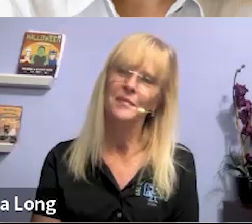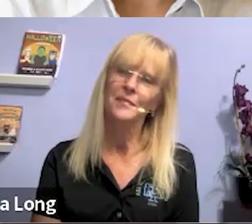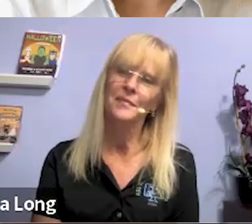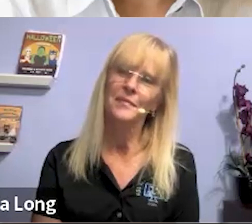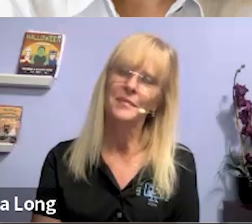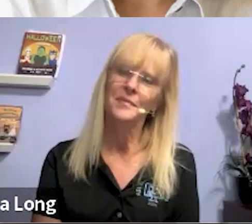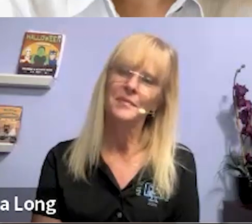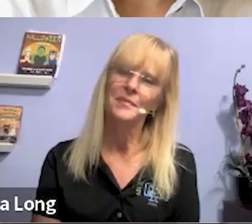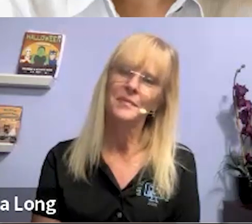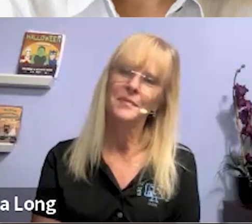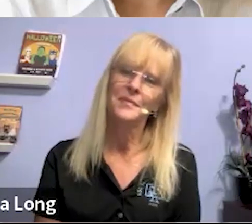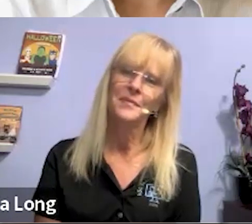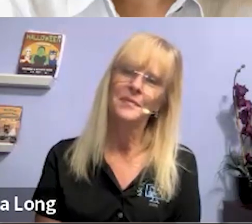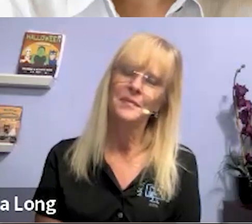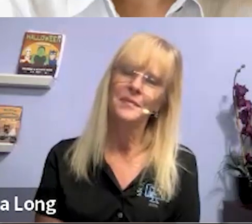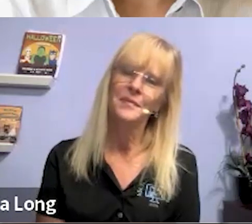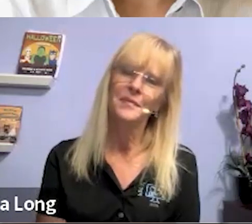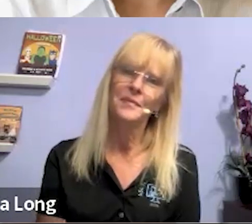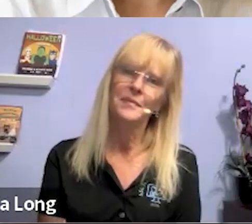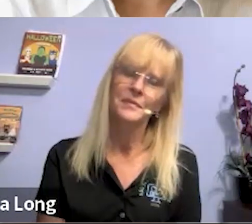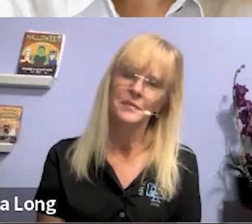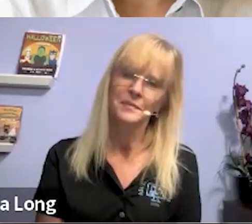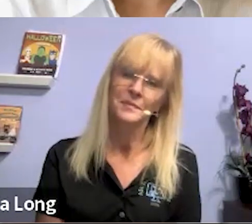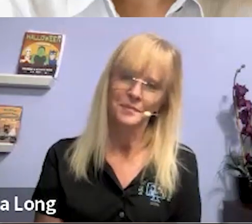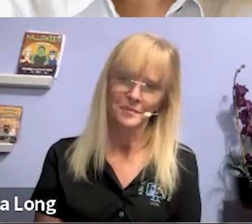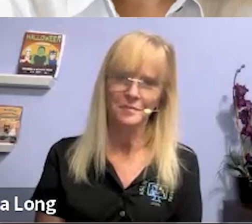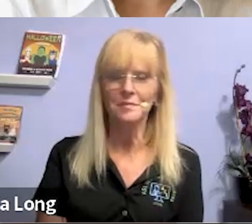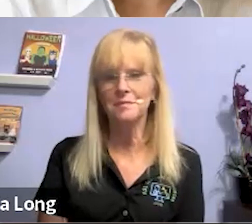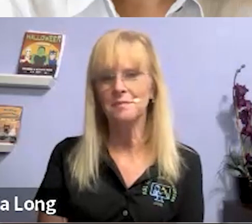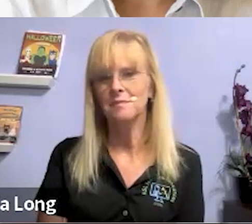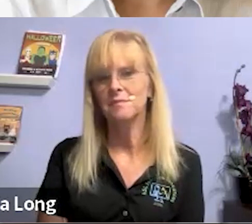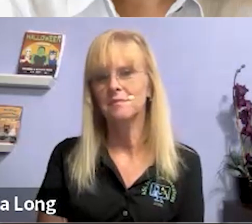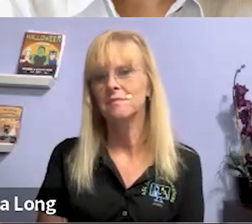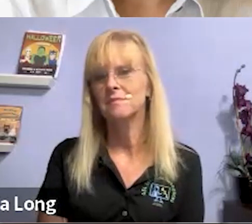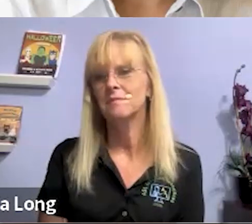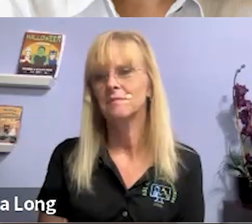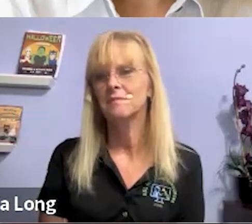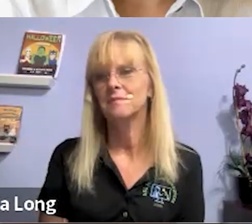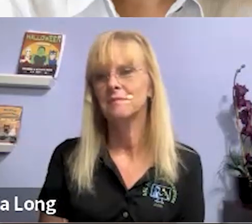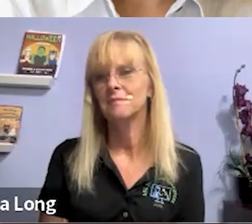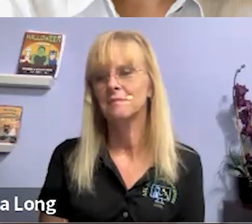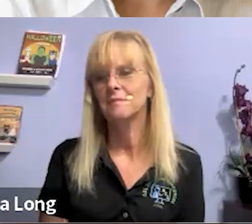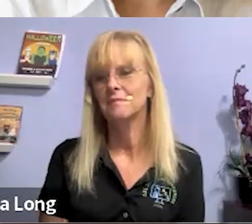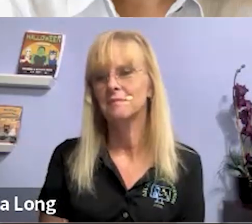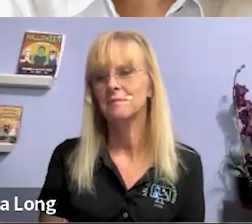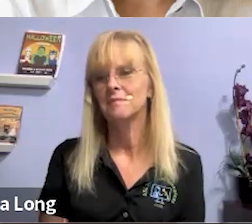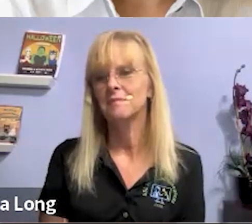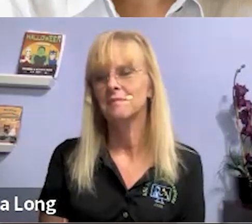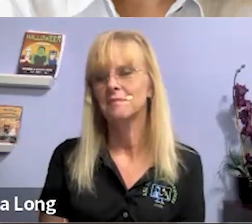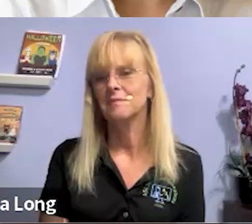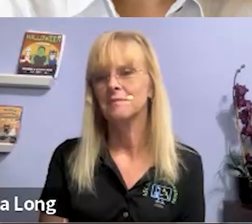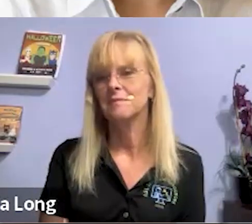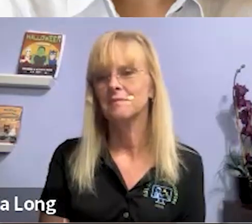Okay, wonderful. So you would, so for other teachers that are doing the same thing, you would suggest go ahead with